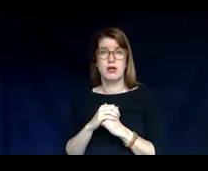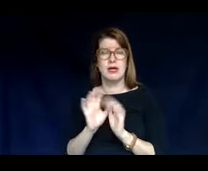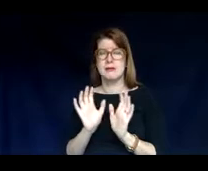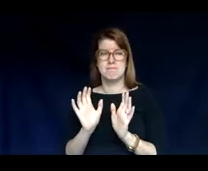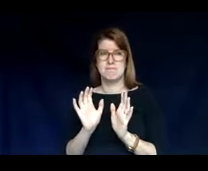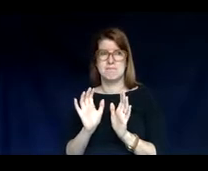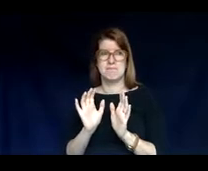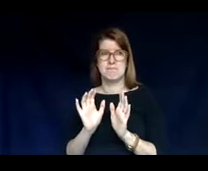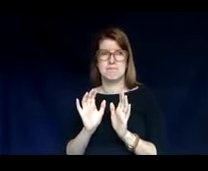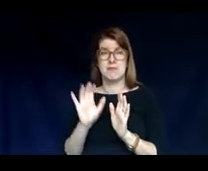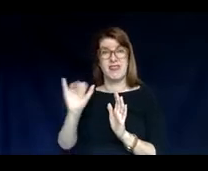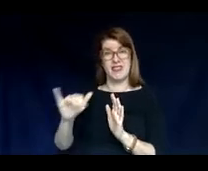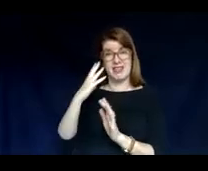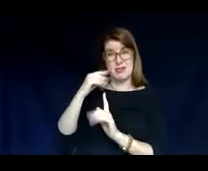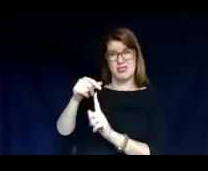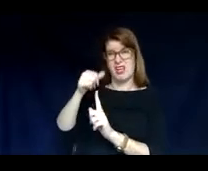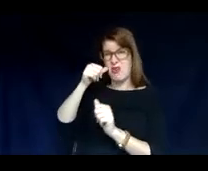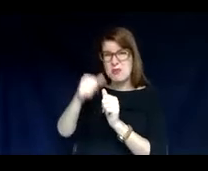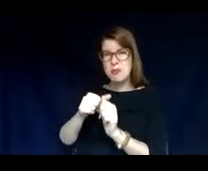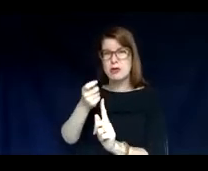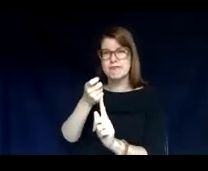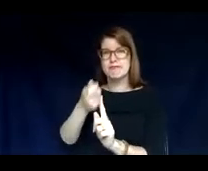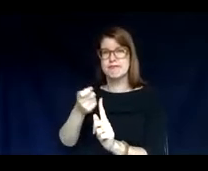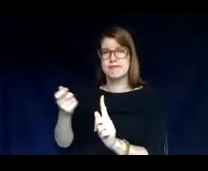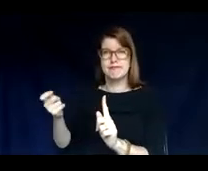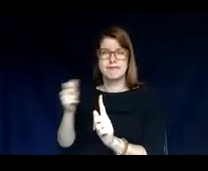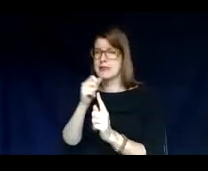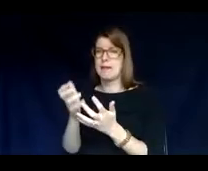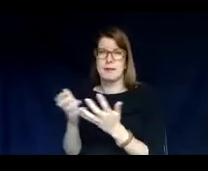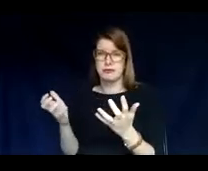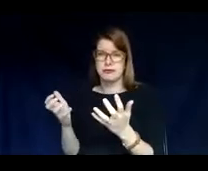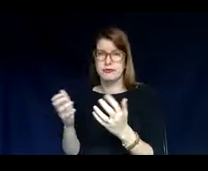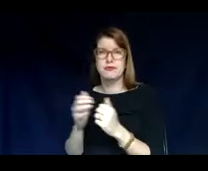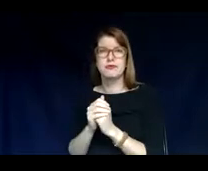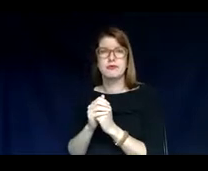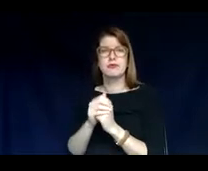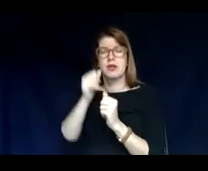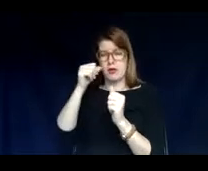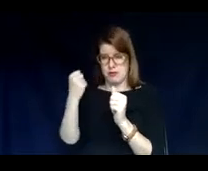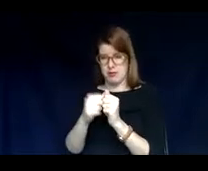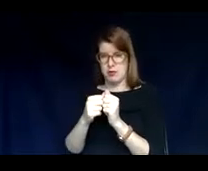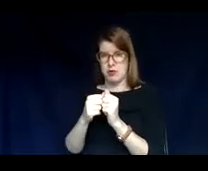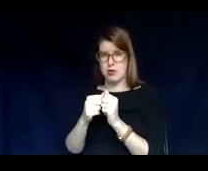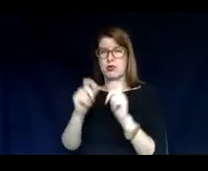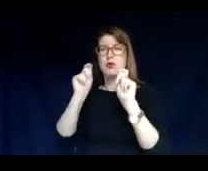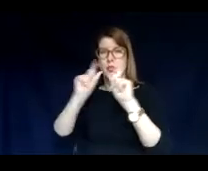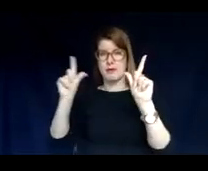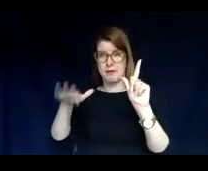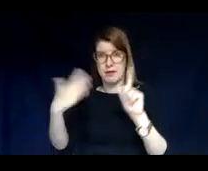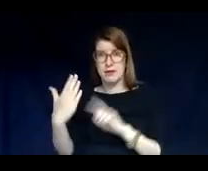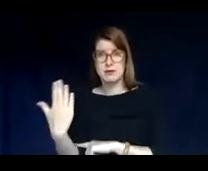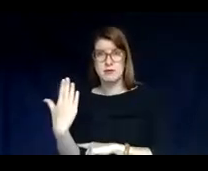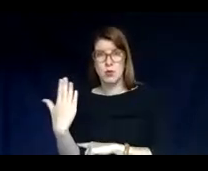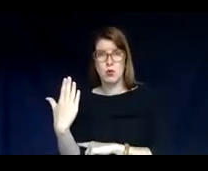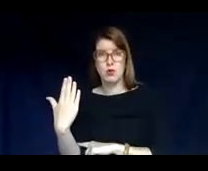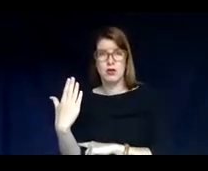I don't remember much from it, bits and pieces mostly. I do remember waking up the next morning